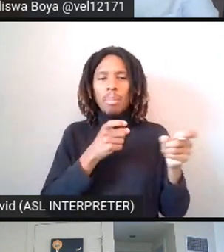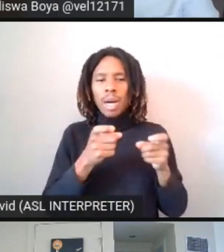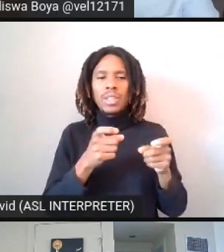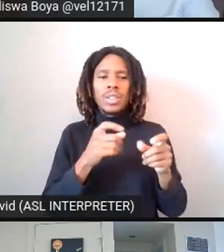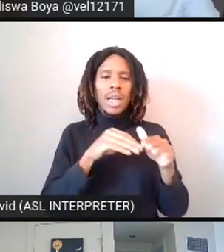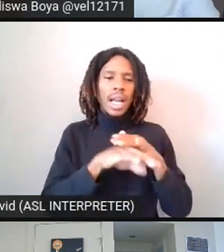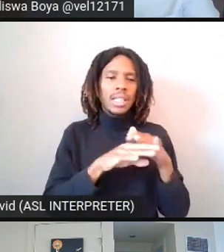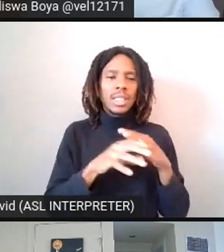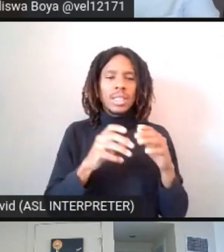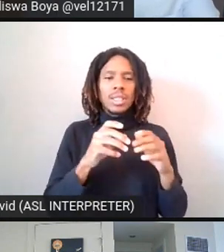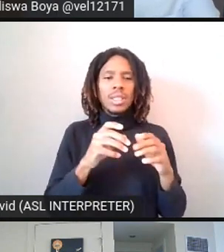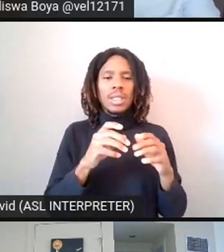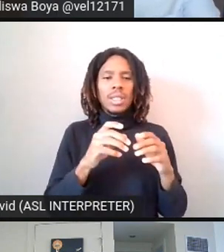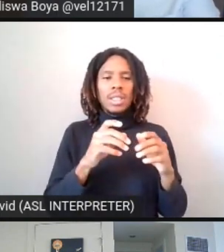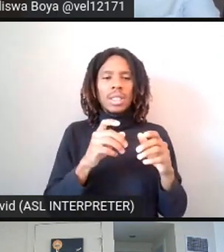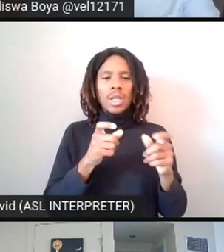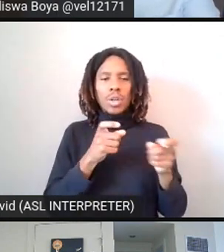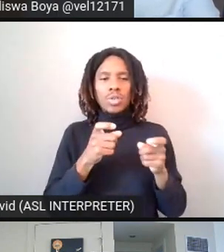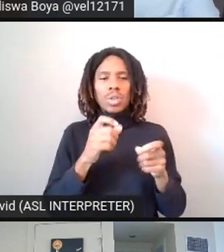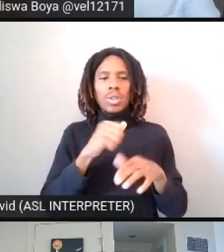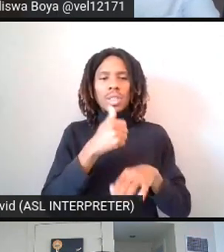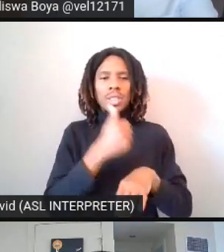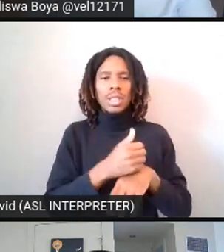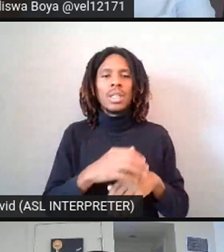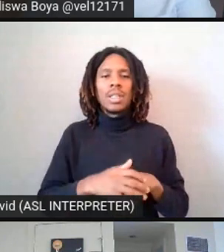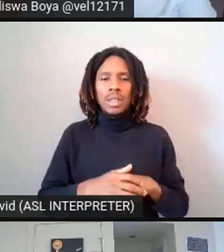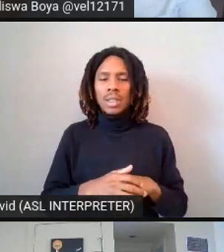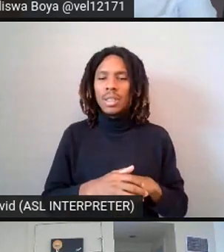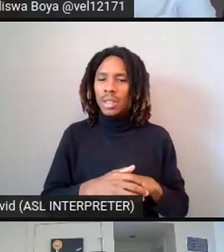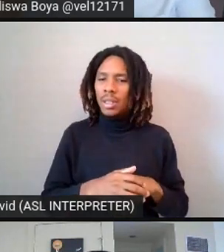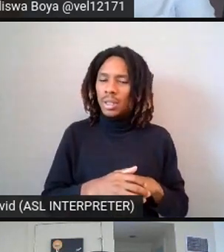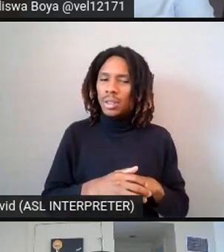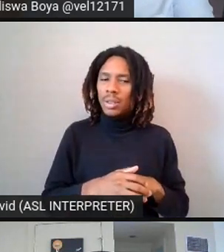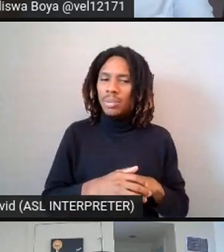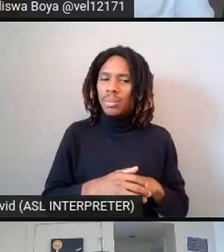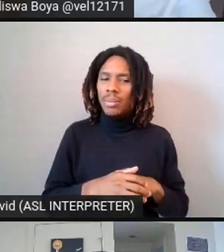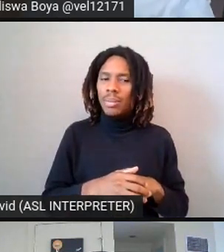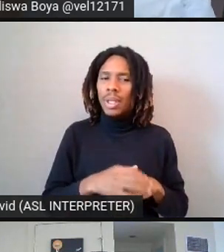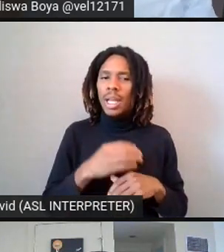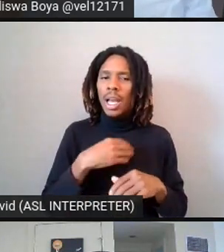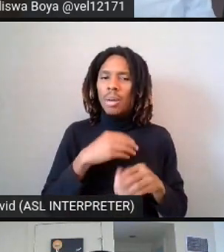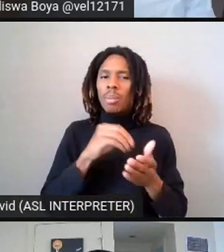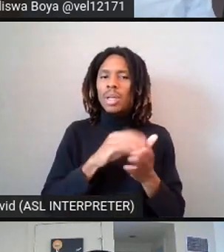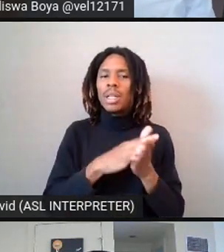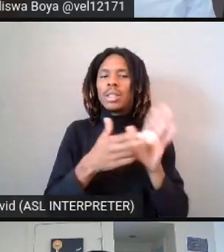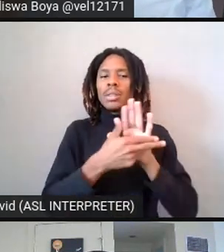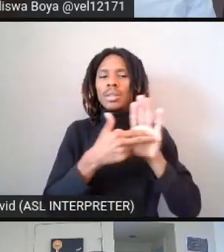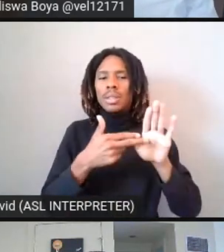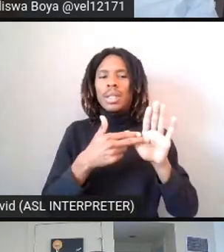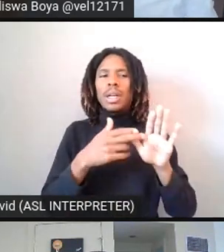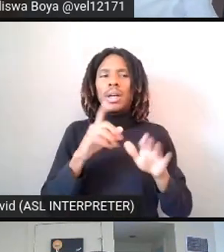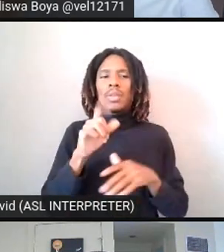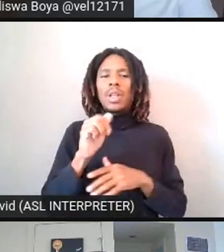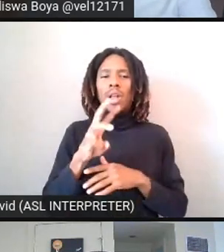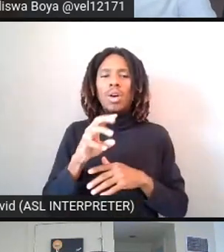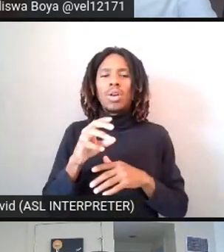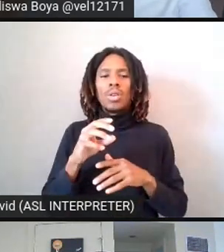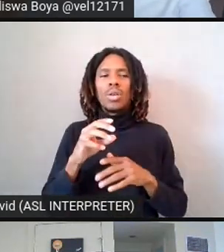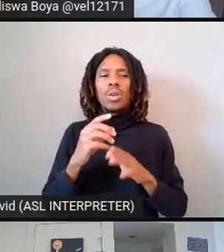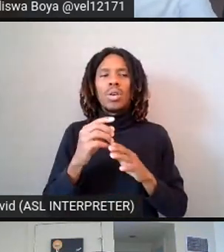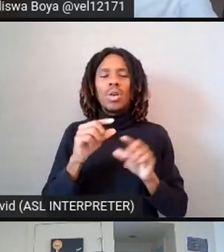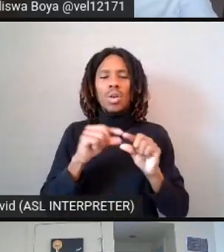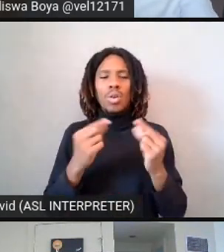settings. I have specified my configuration with the name of the log group and the retention policy,